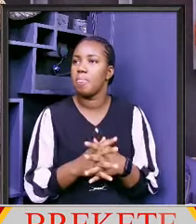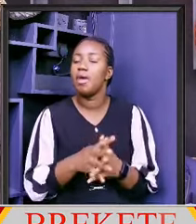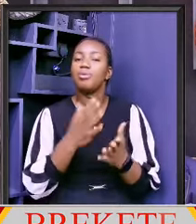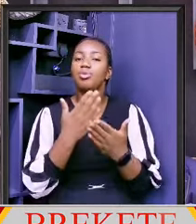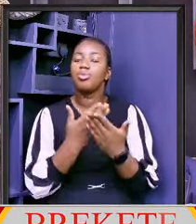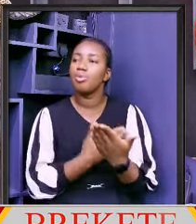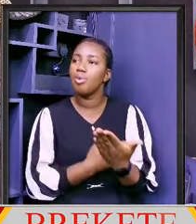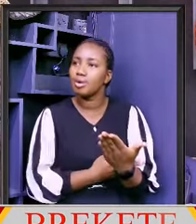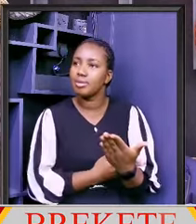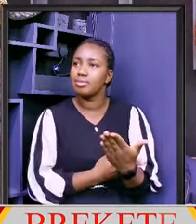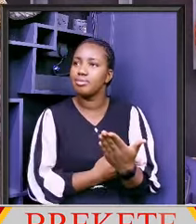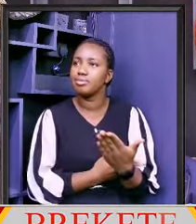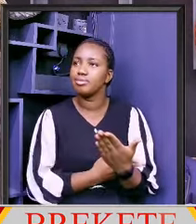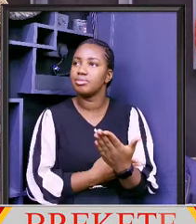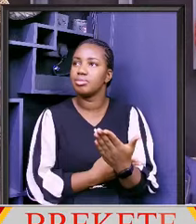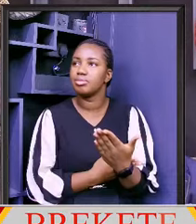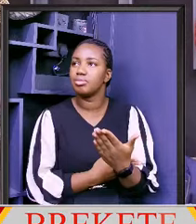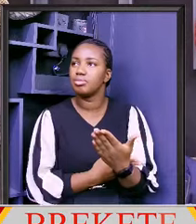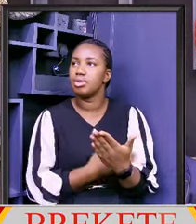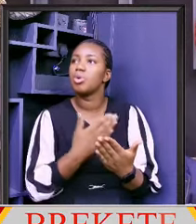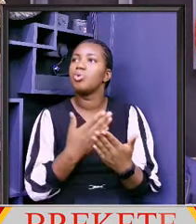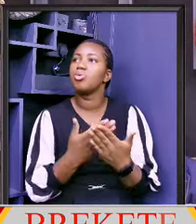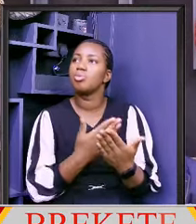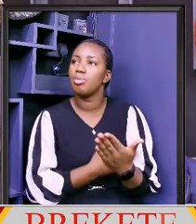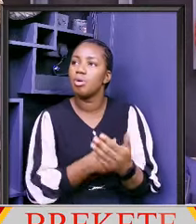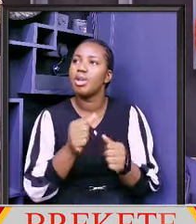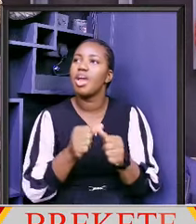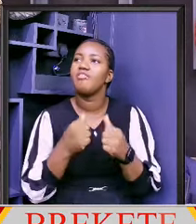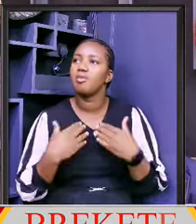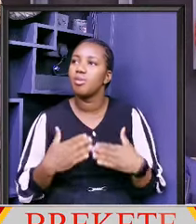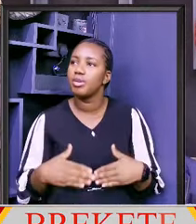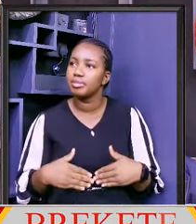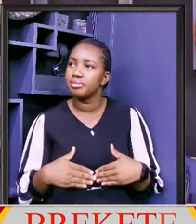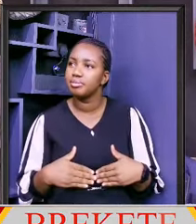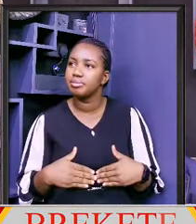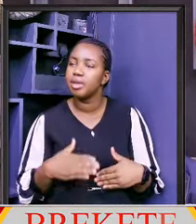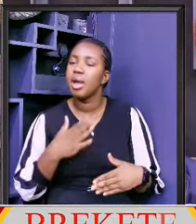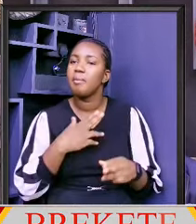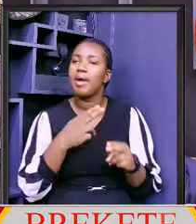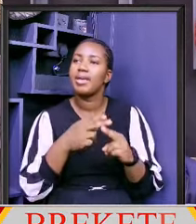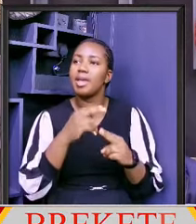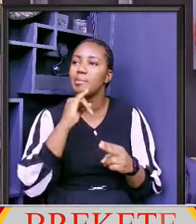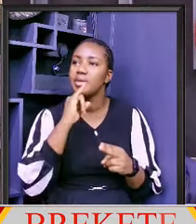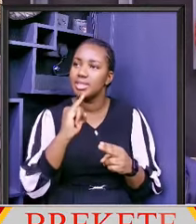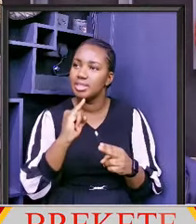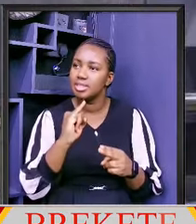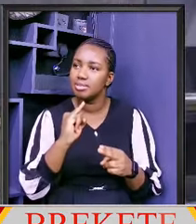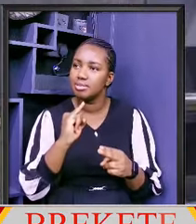Good morning, everybody. Take him close to you. Good morning, everybody. My name is